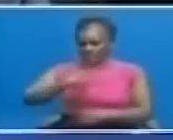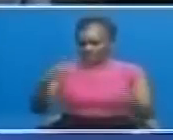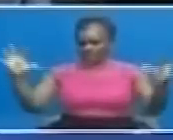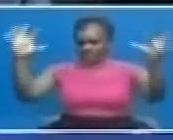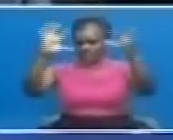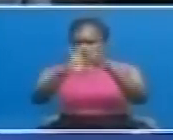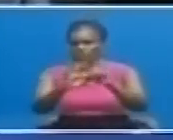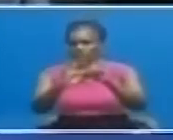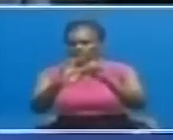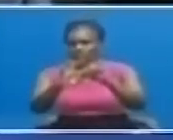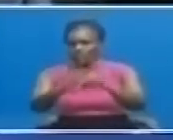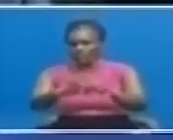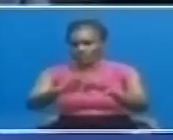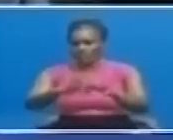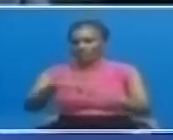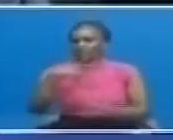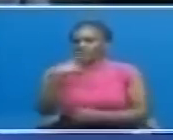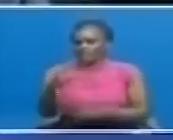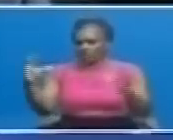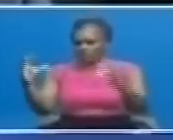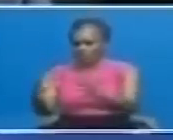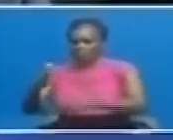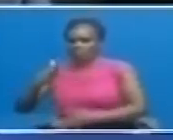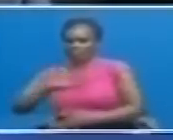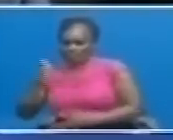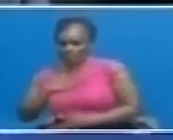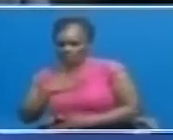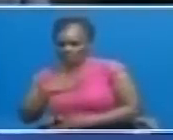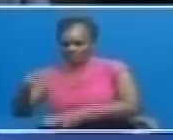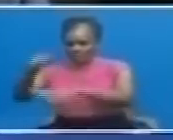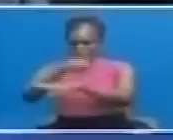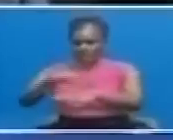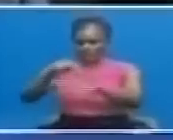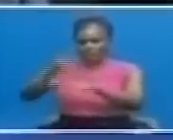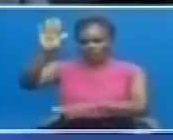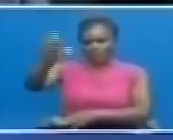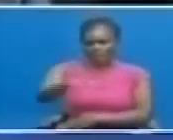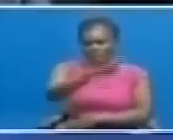coalition have instructed our team in the National Assembly,